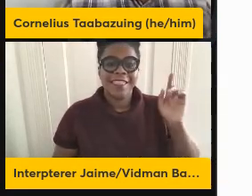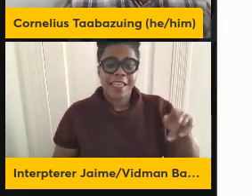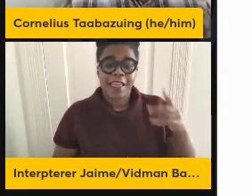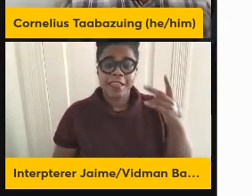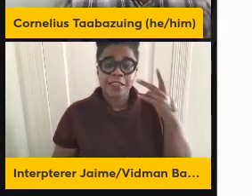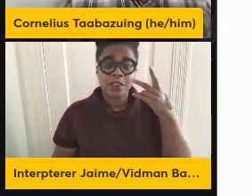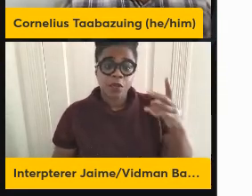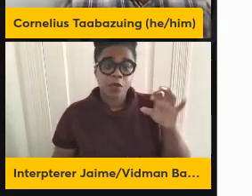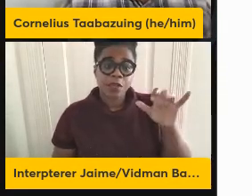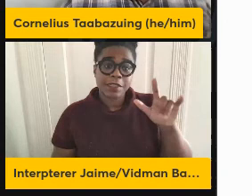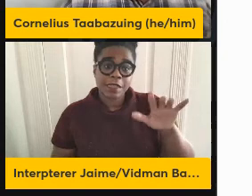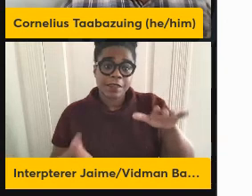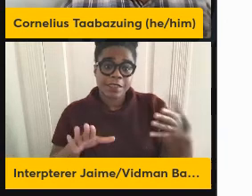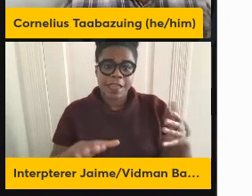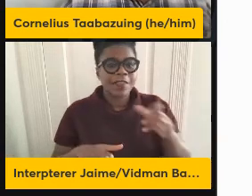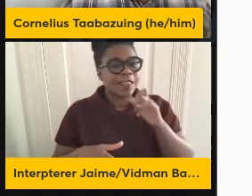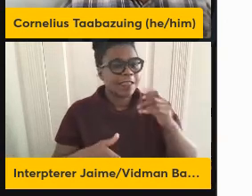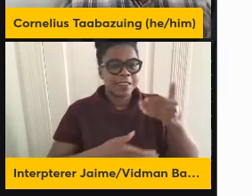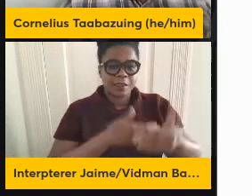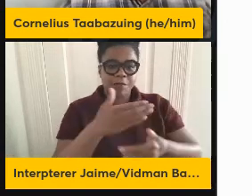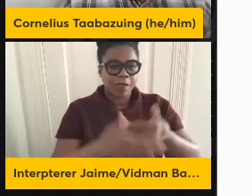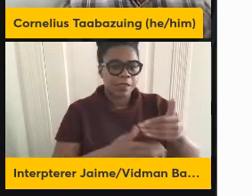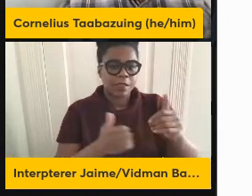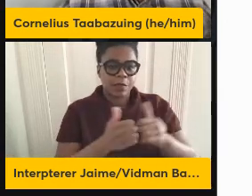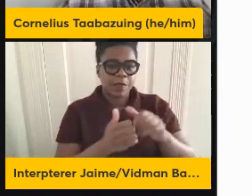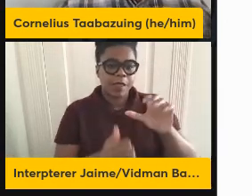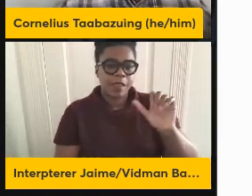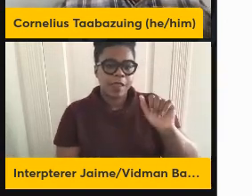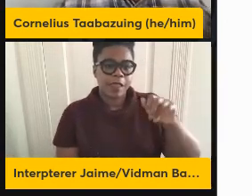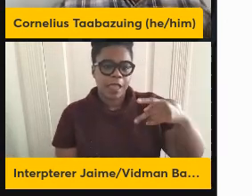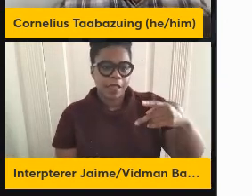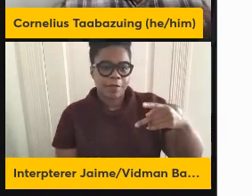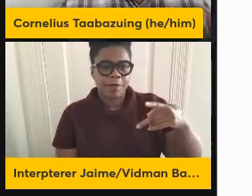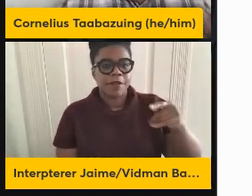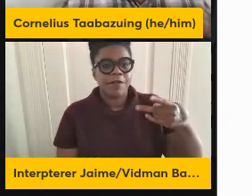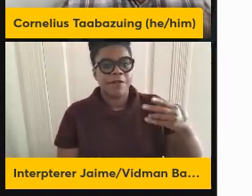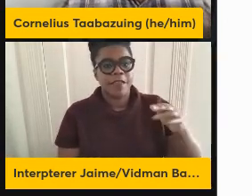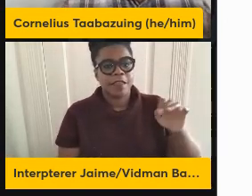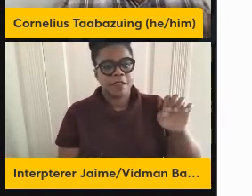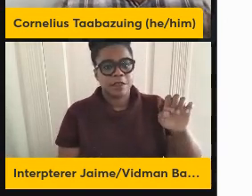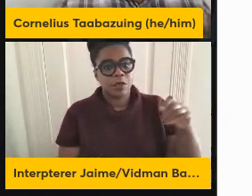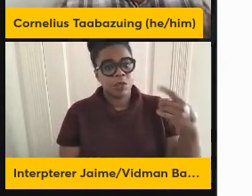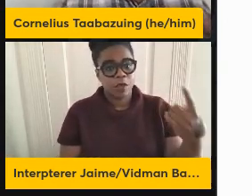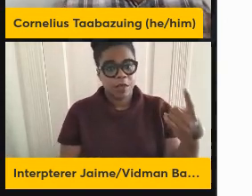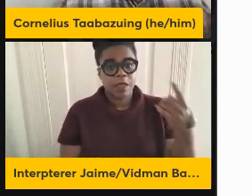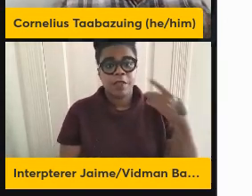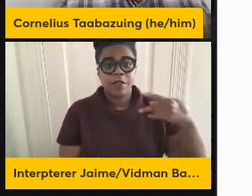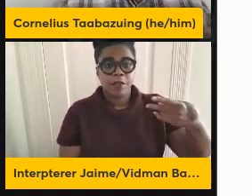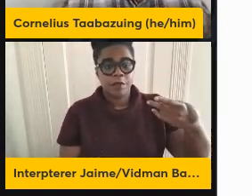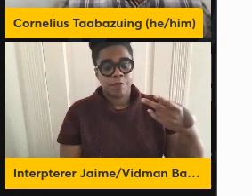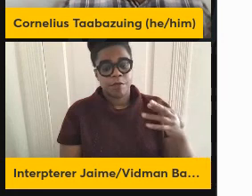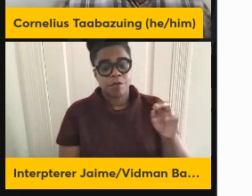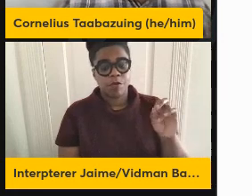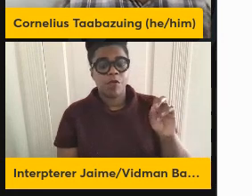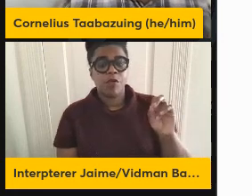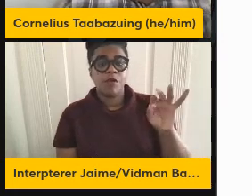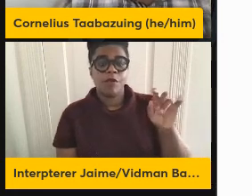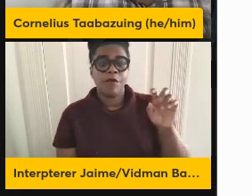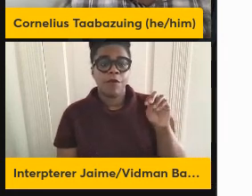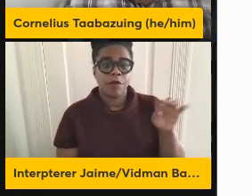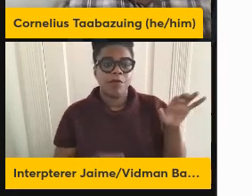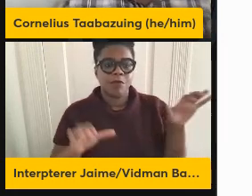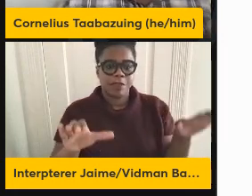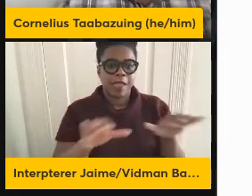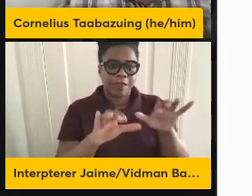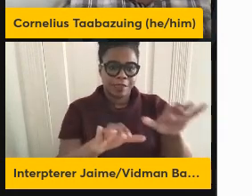they didn't see processing of caspase-1. And so that's how it got established that the pro form of caspase-1 was active. And so